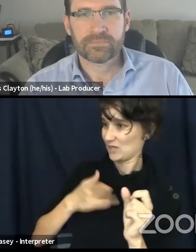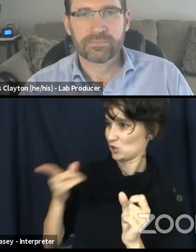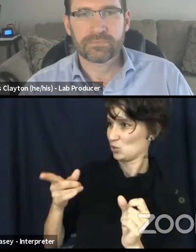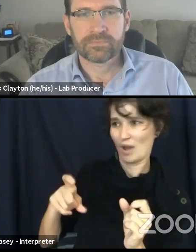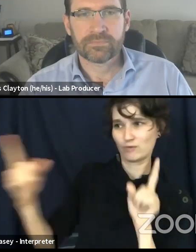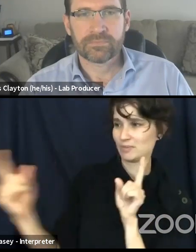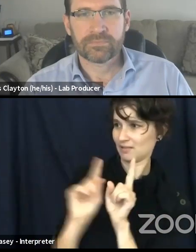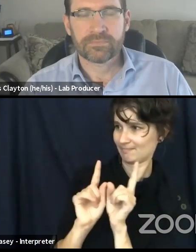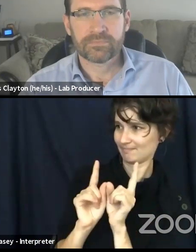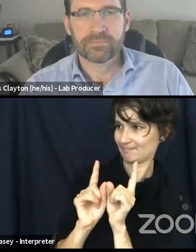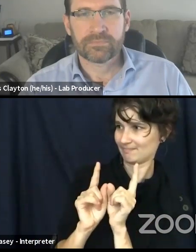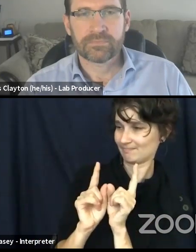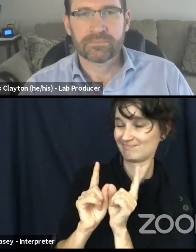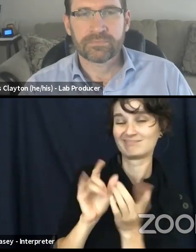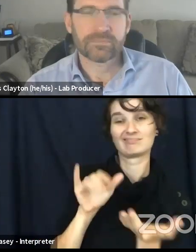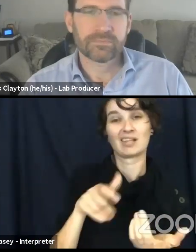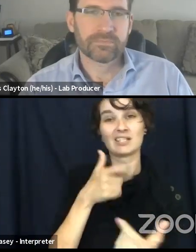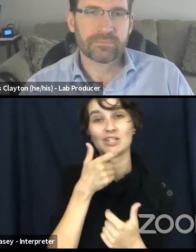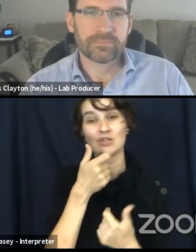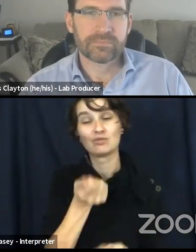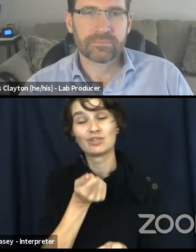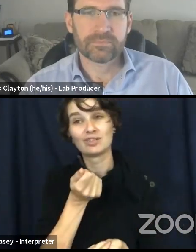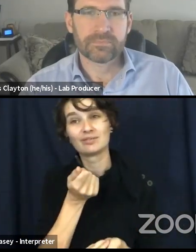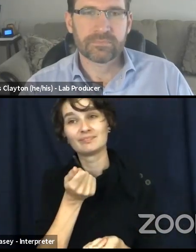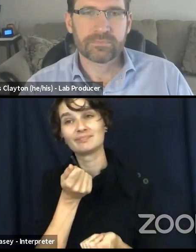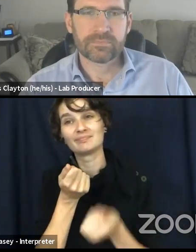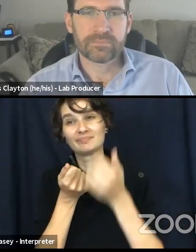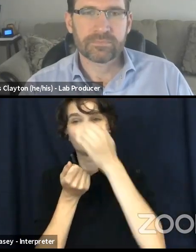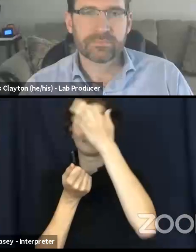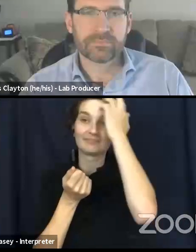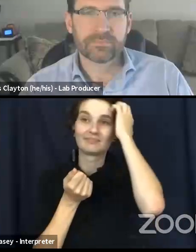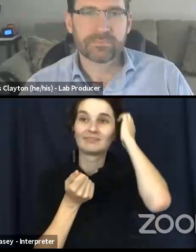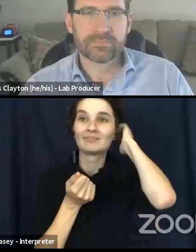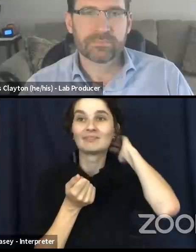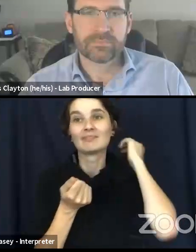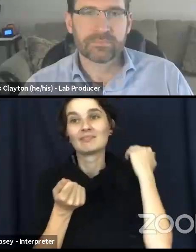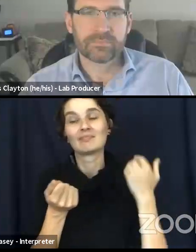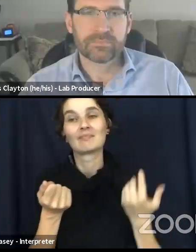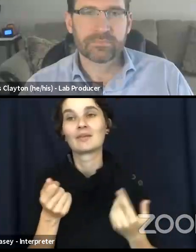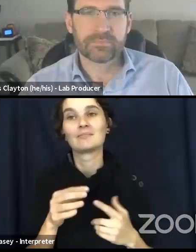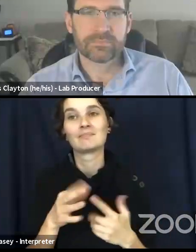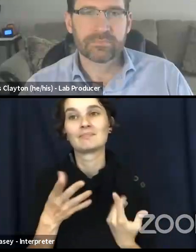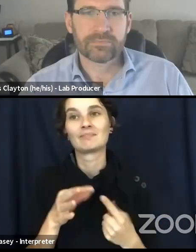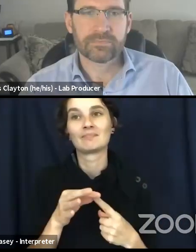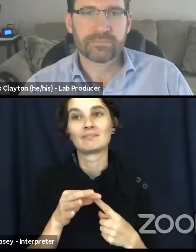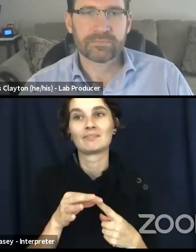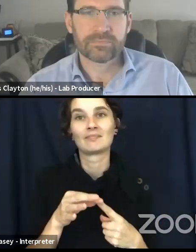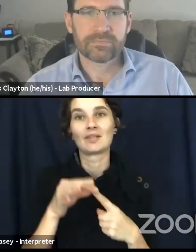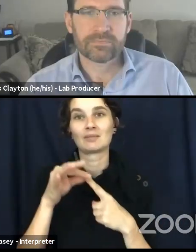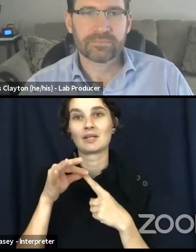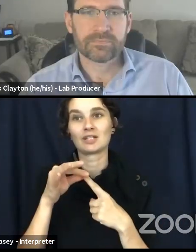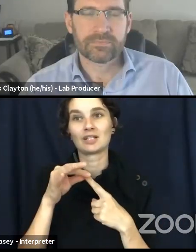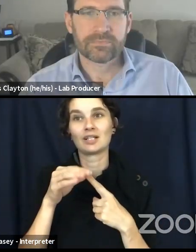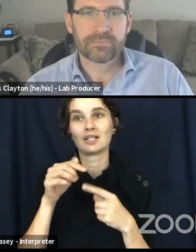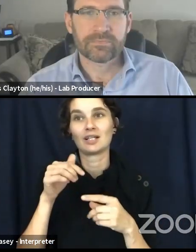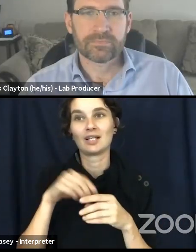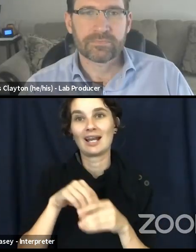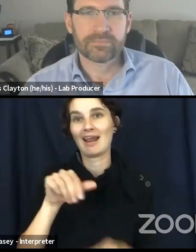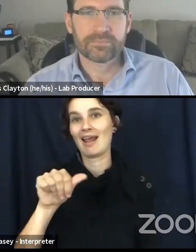which I think is so interesting because, especially in the Anne Bogart talking